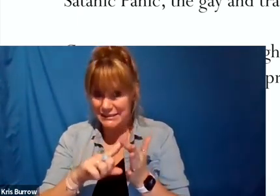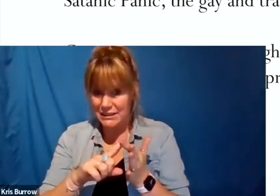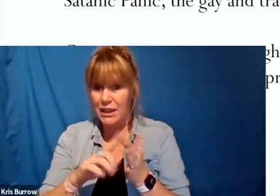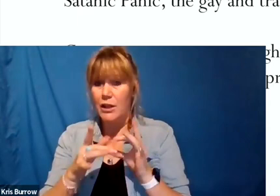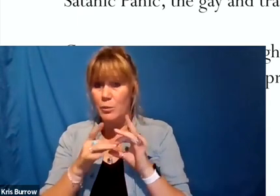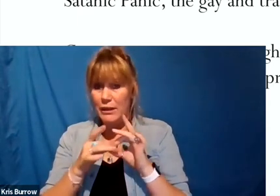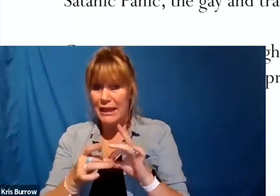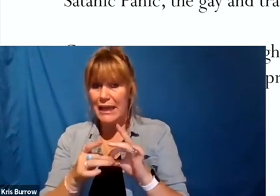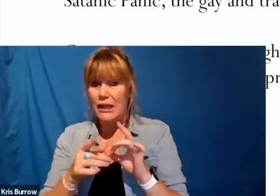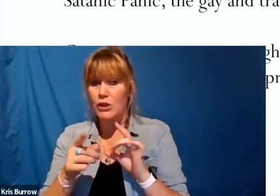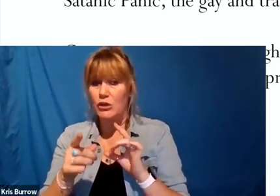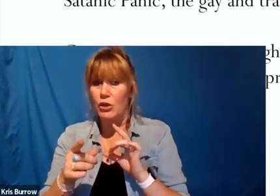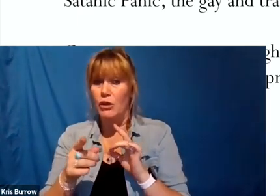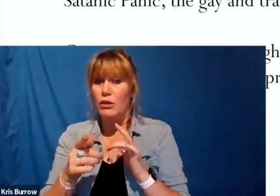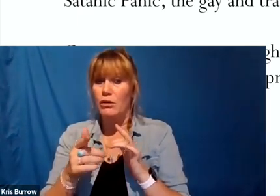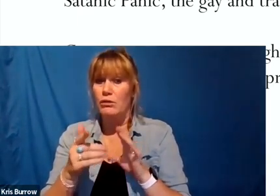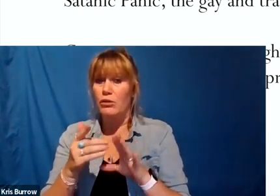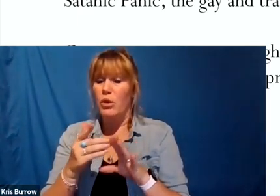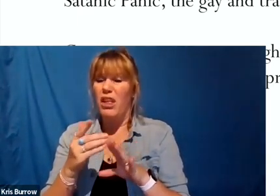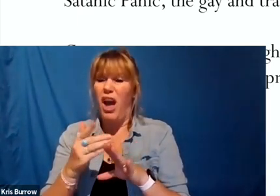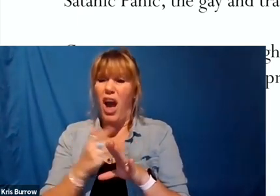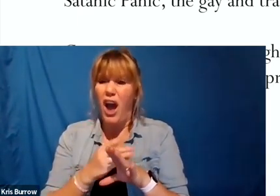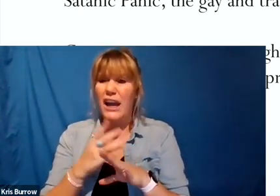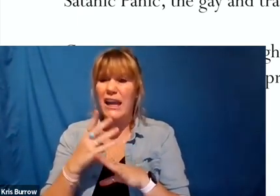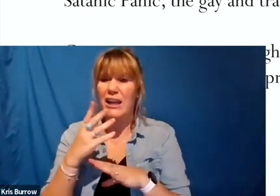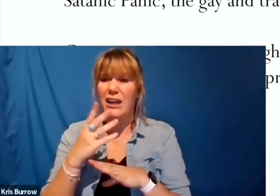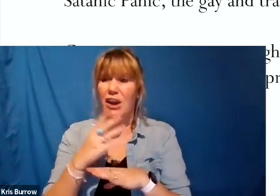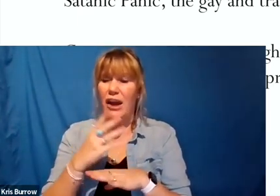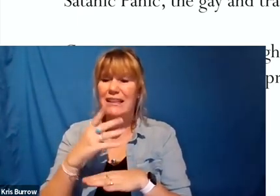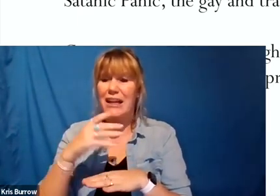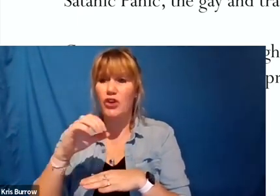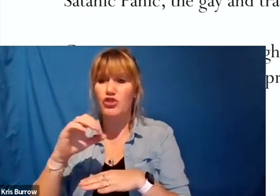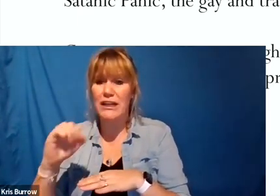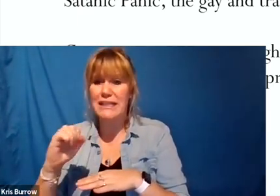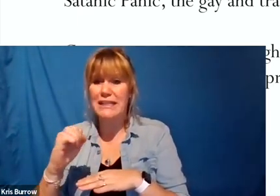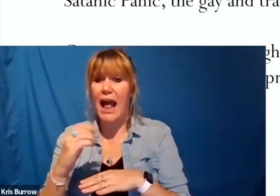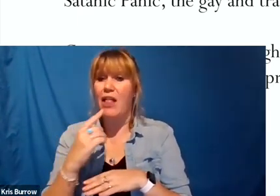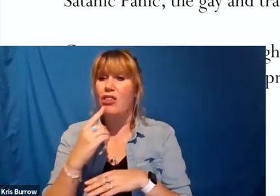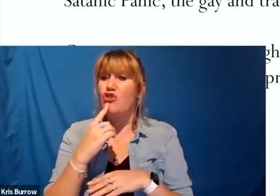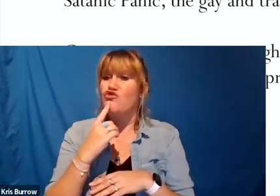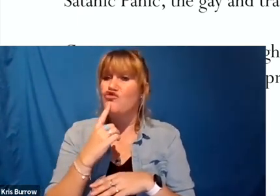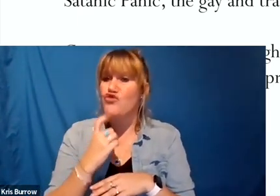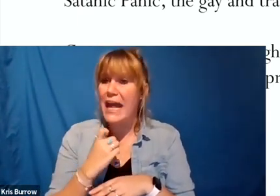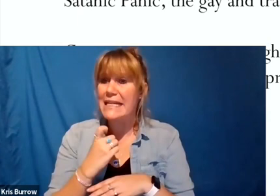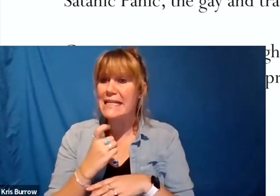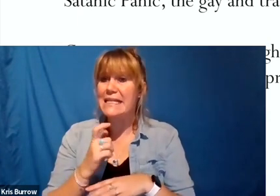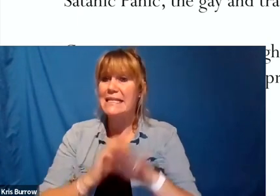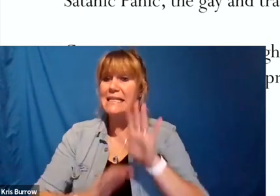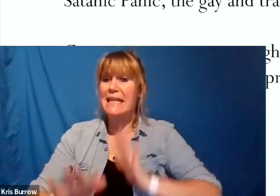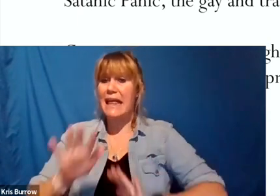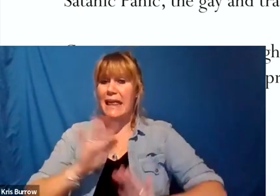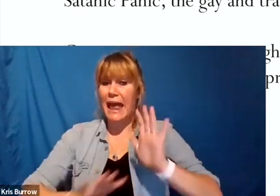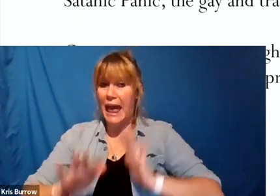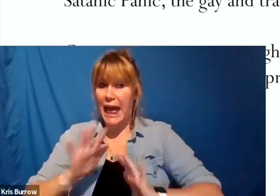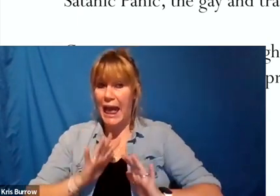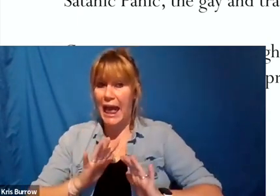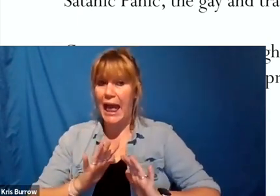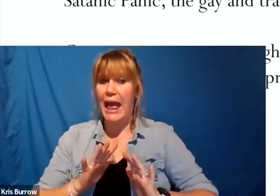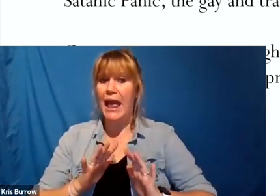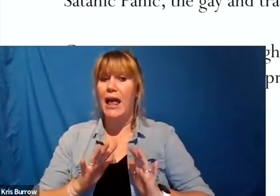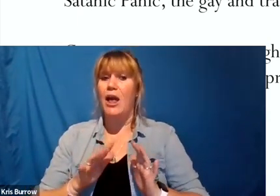and Britain in the early 1900s. Then the Red Scare and McCarthyism, where this deviant queer other